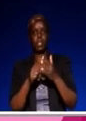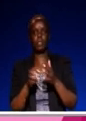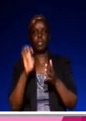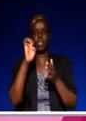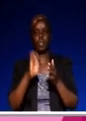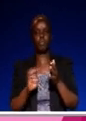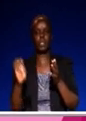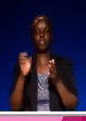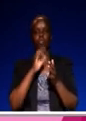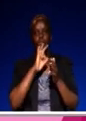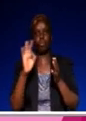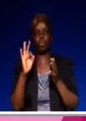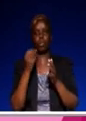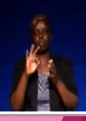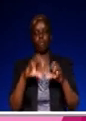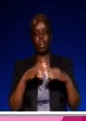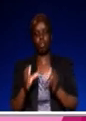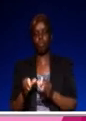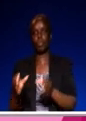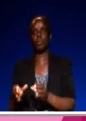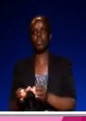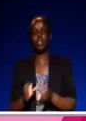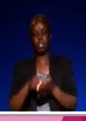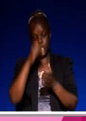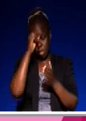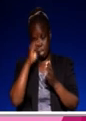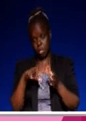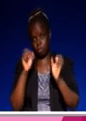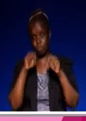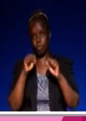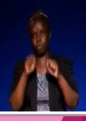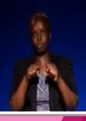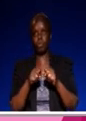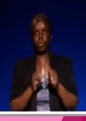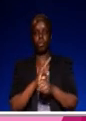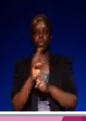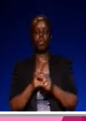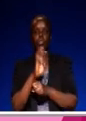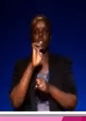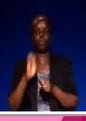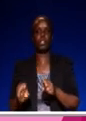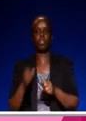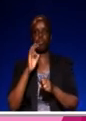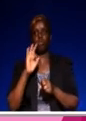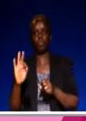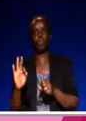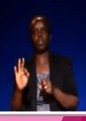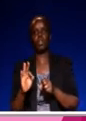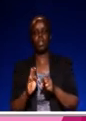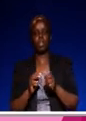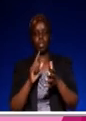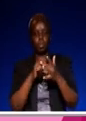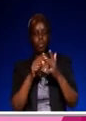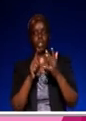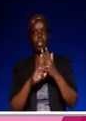formula of a compound. The learner should also be able to use the empirical formula to calculate the